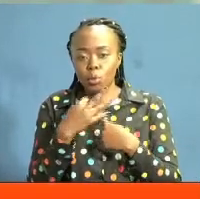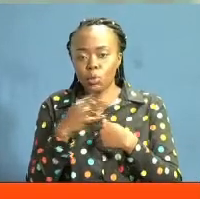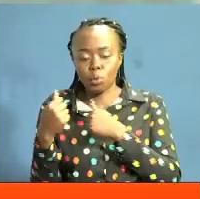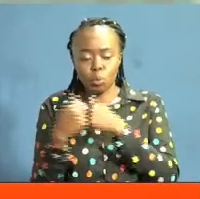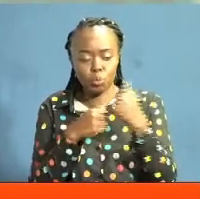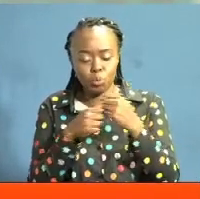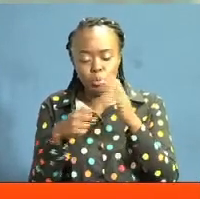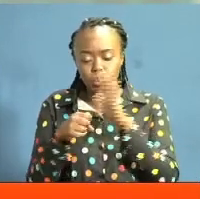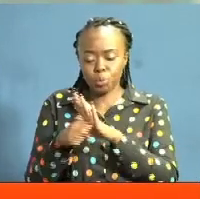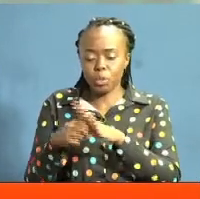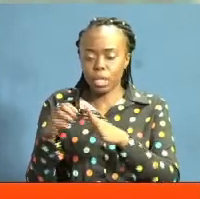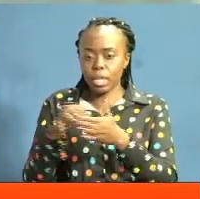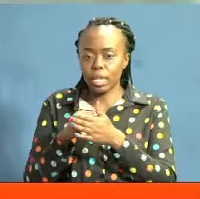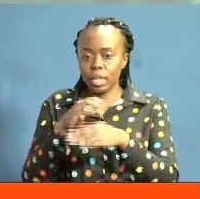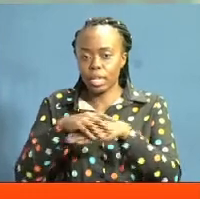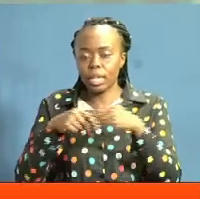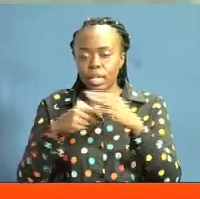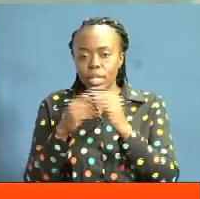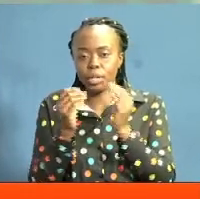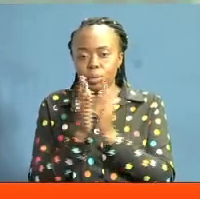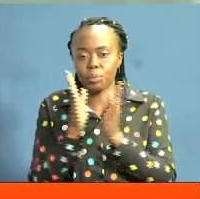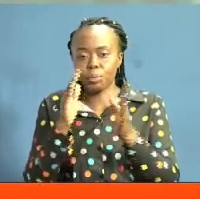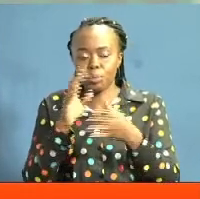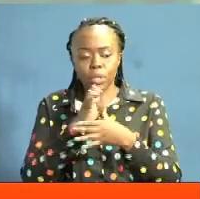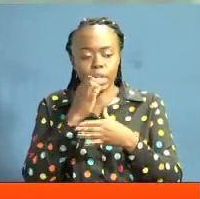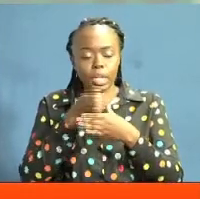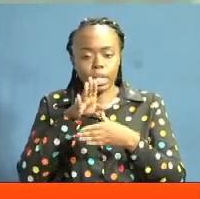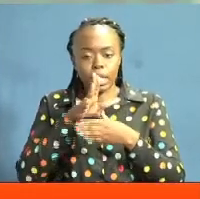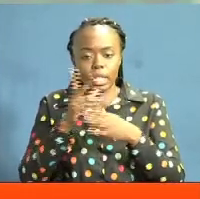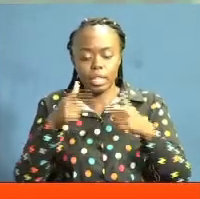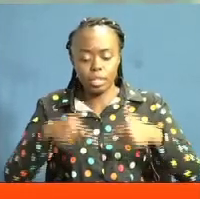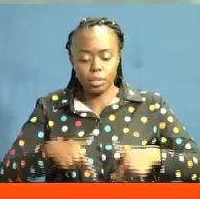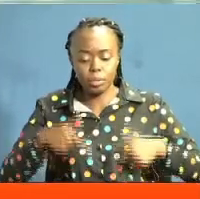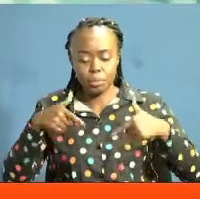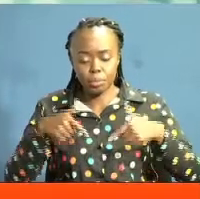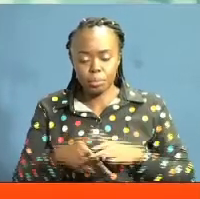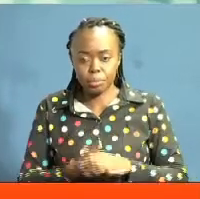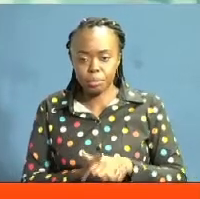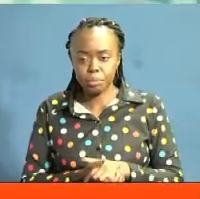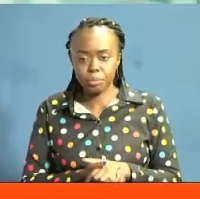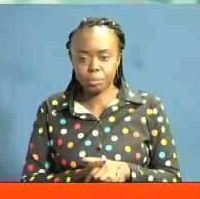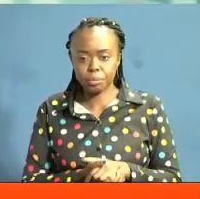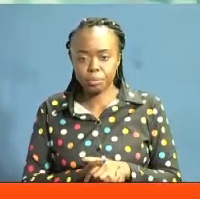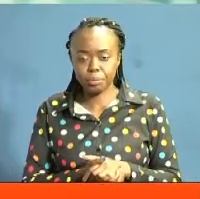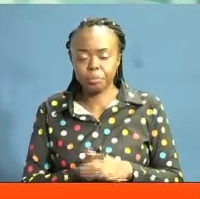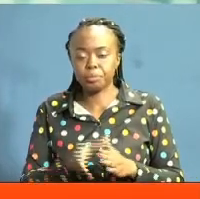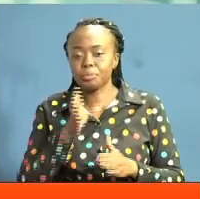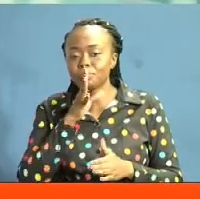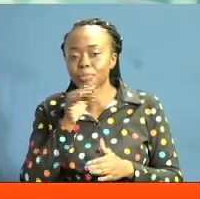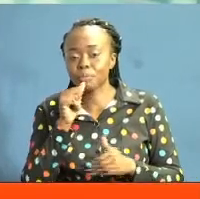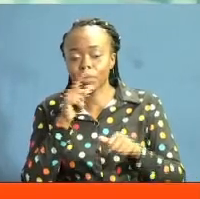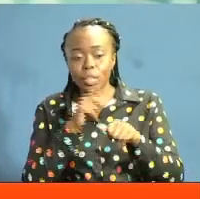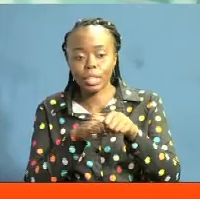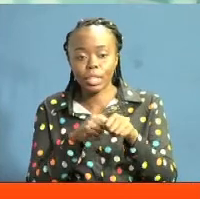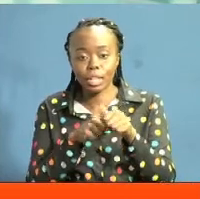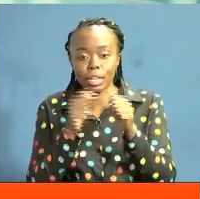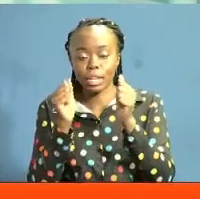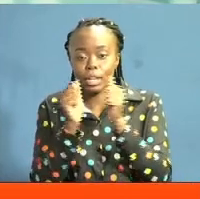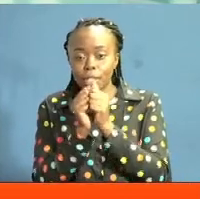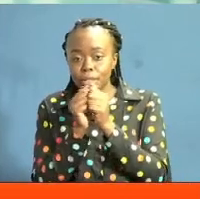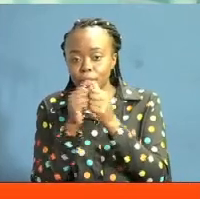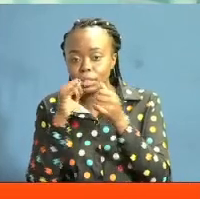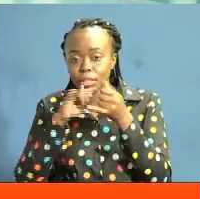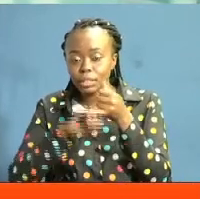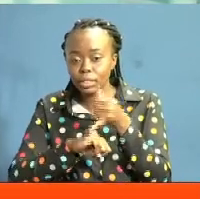with the rejection that has created trauma even in their adult lives? Thank you, Irene. Mm-hmm. By the way, marrying at 18,